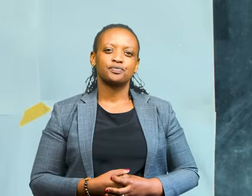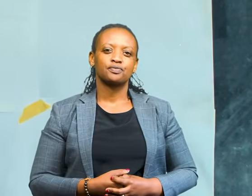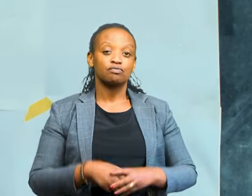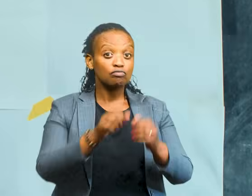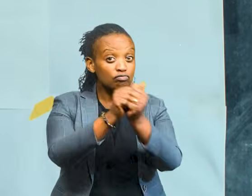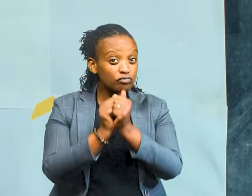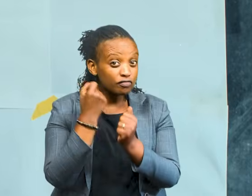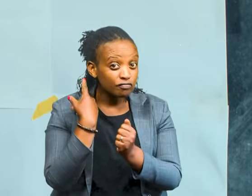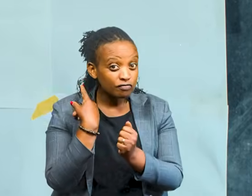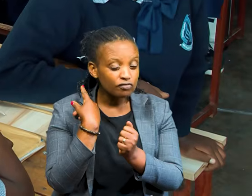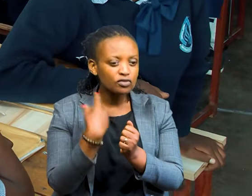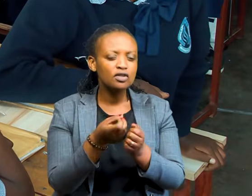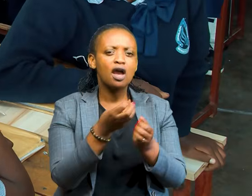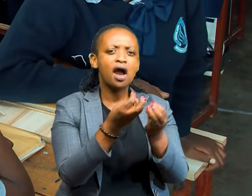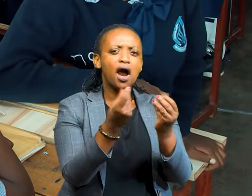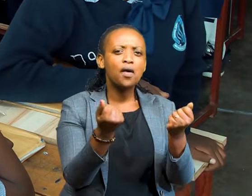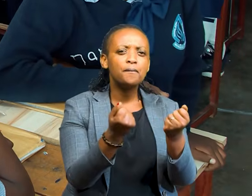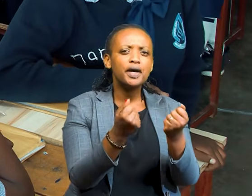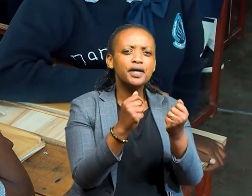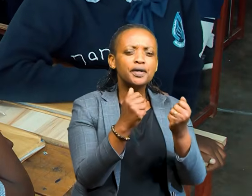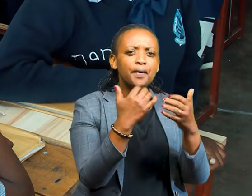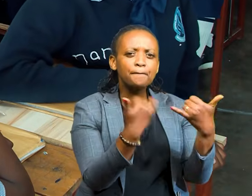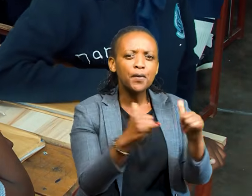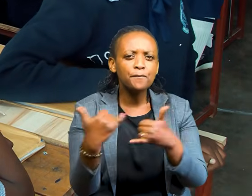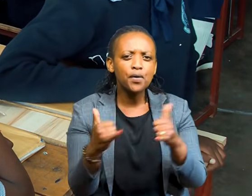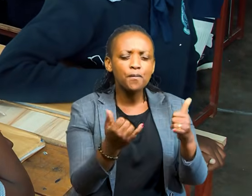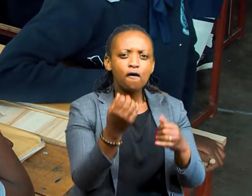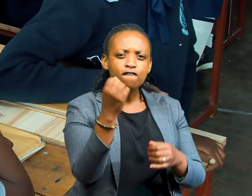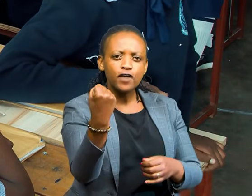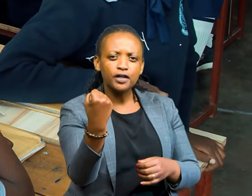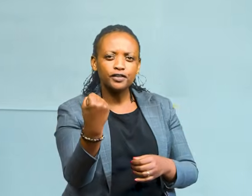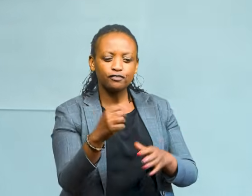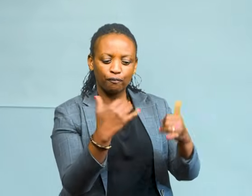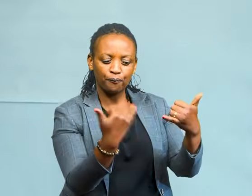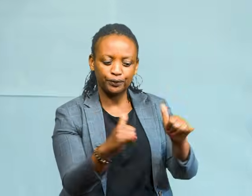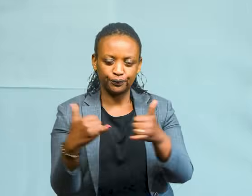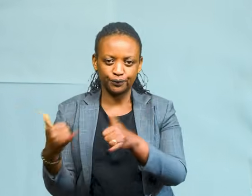5. Are we together? How many games did you play? You played 5